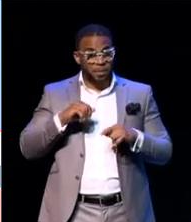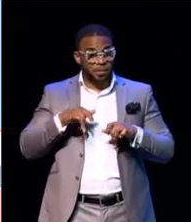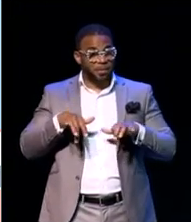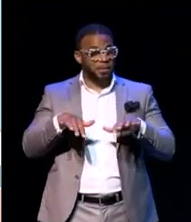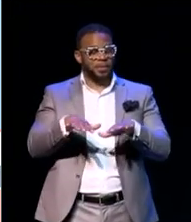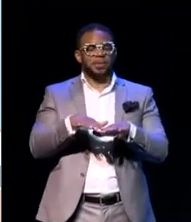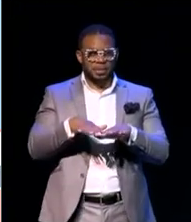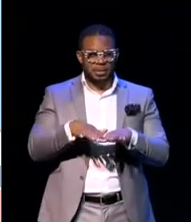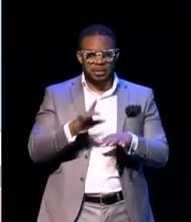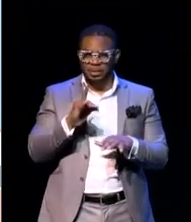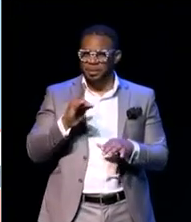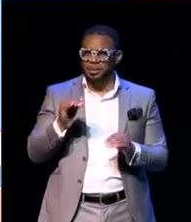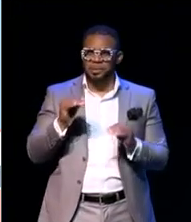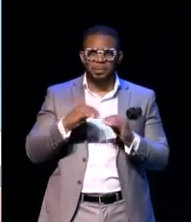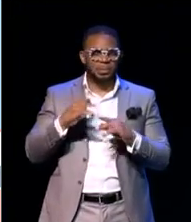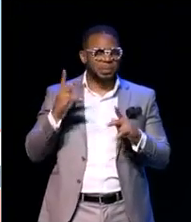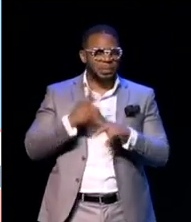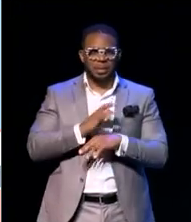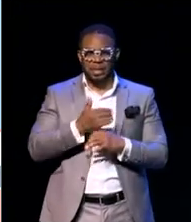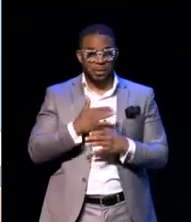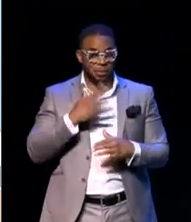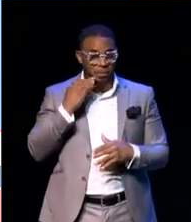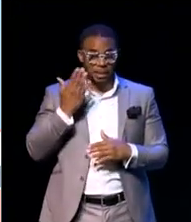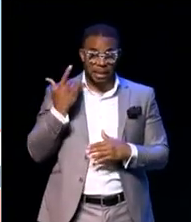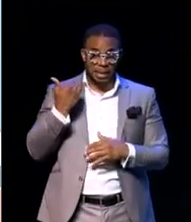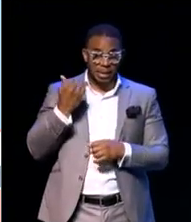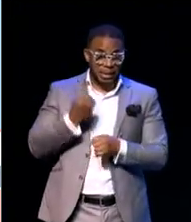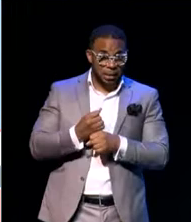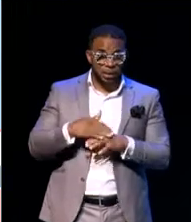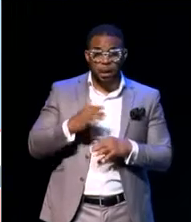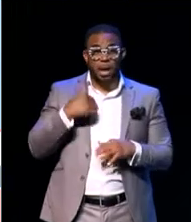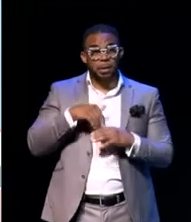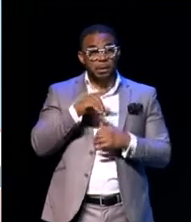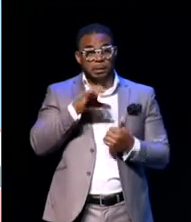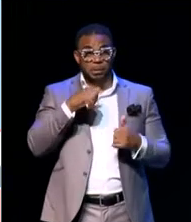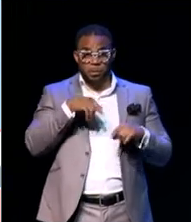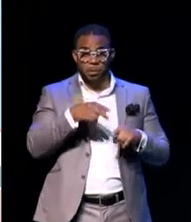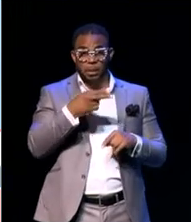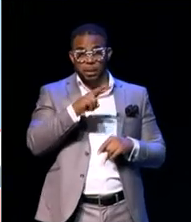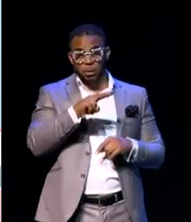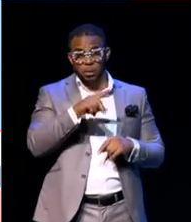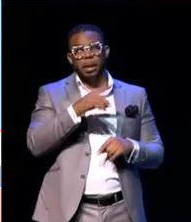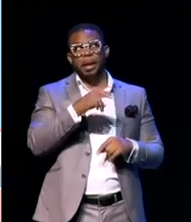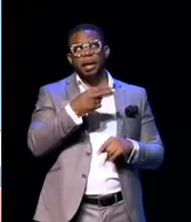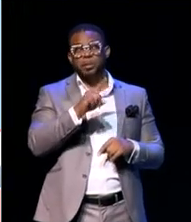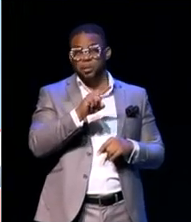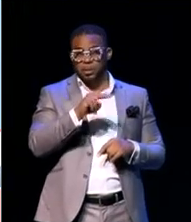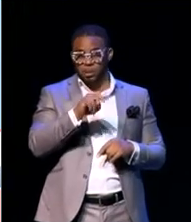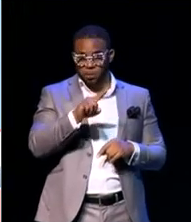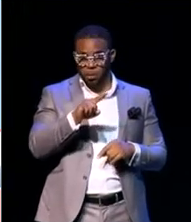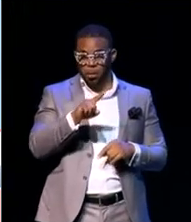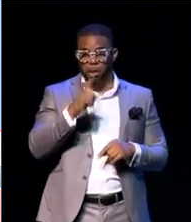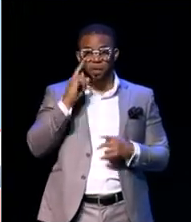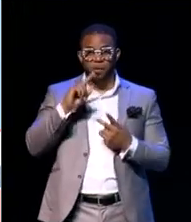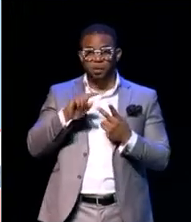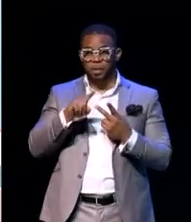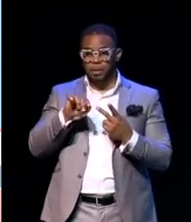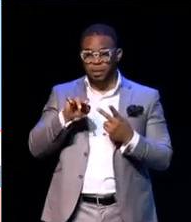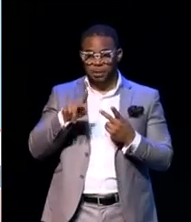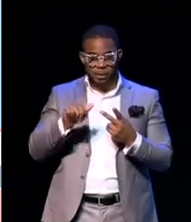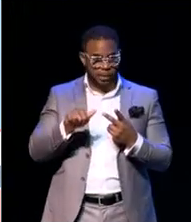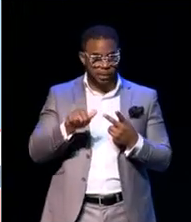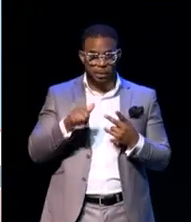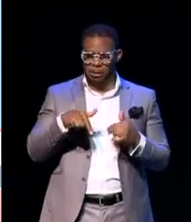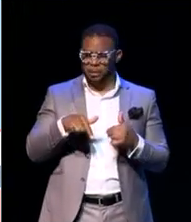than anything that we had experienced in the past decade or so. I was in DC during H1N1, here for Zika,